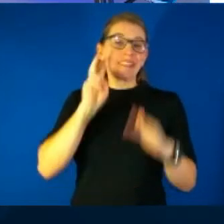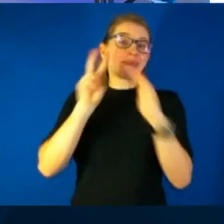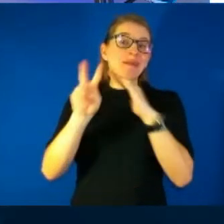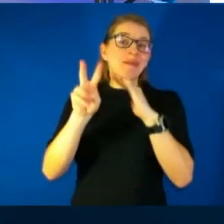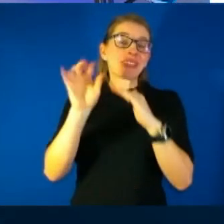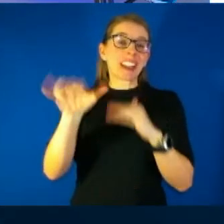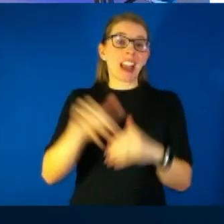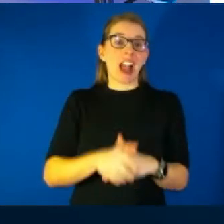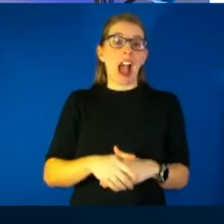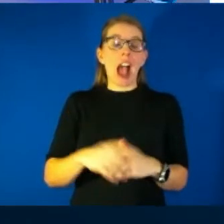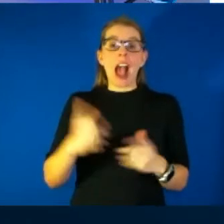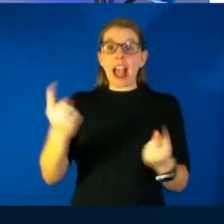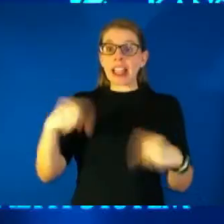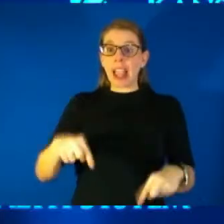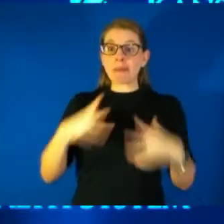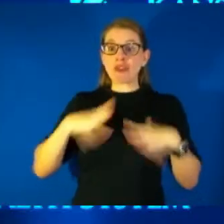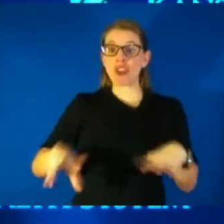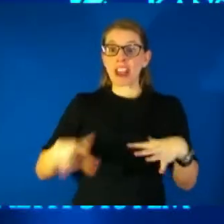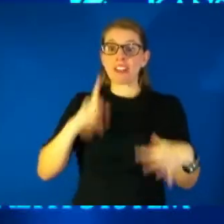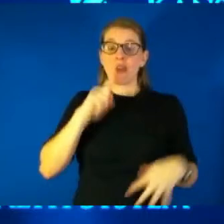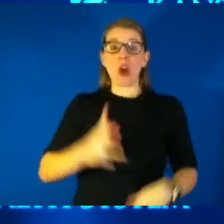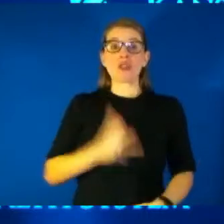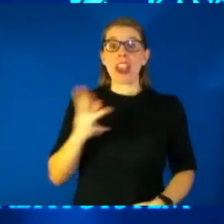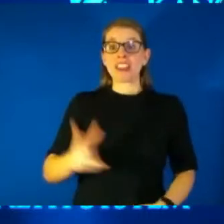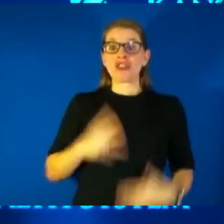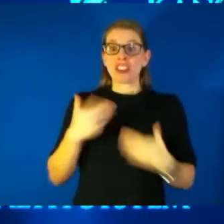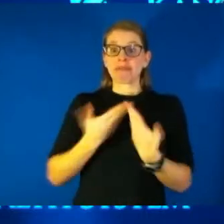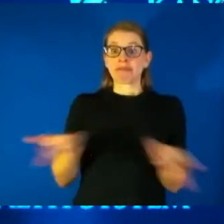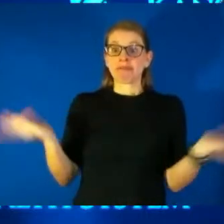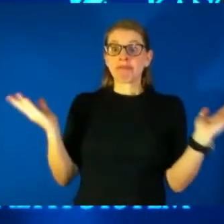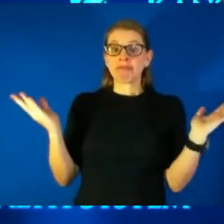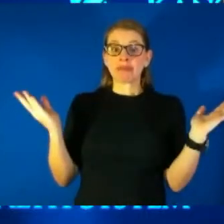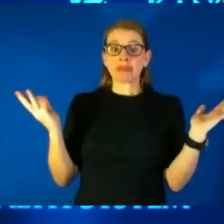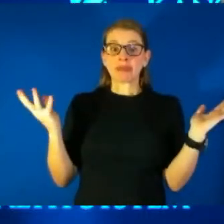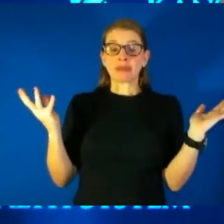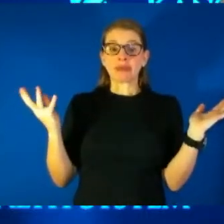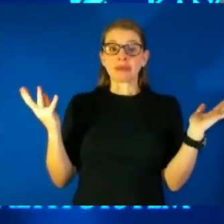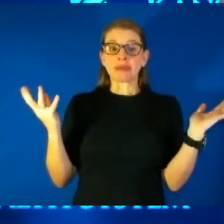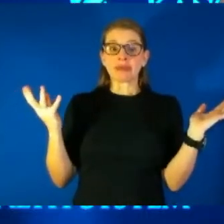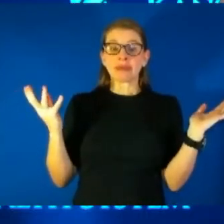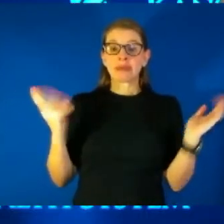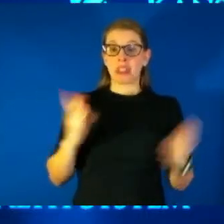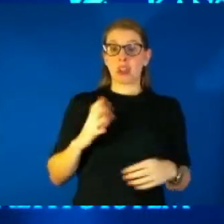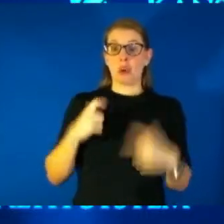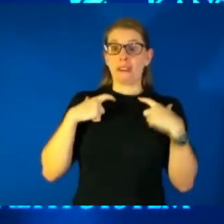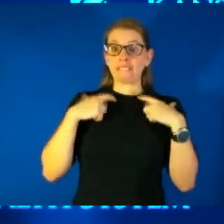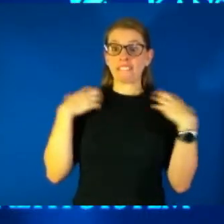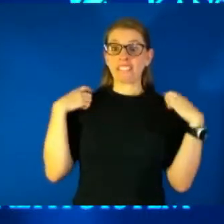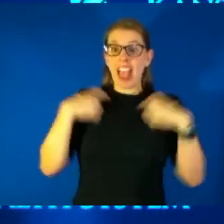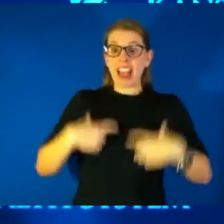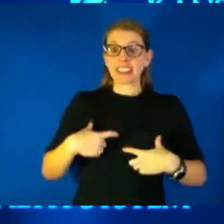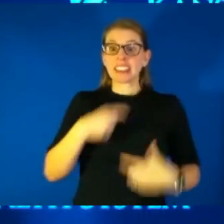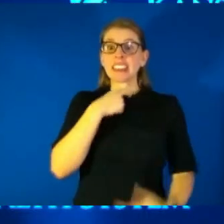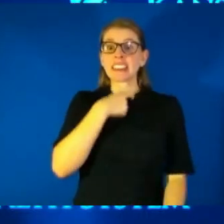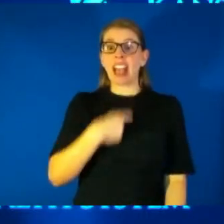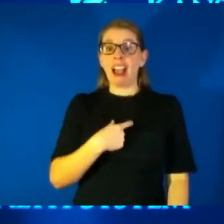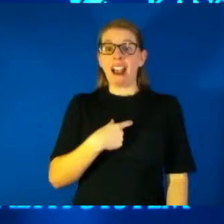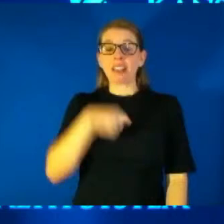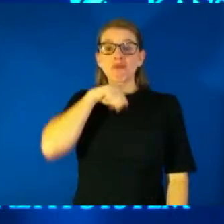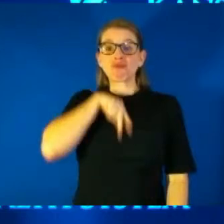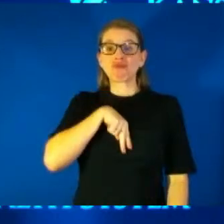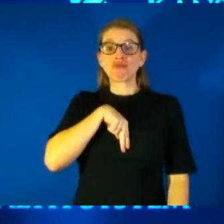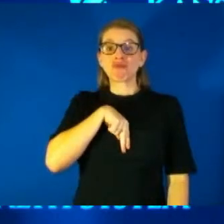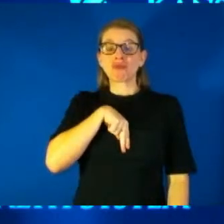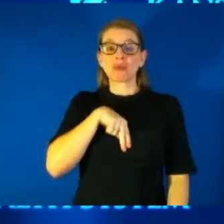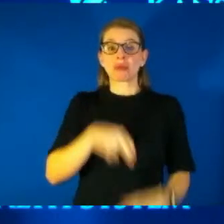dressed. that. I came dressed for the occasion, right? Let's be honest. I'm sporting a cool vest. I'm sporting a cool tie. I actually have, for my suit